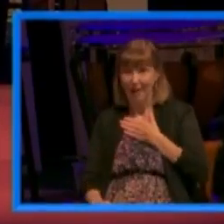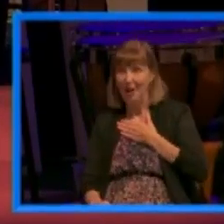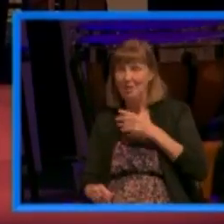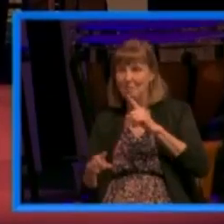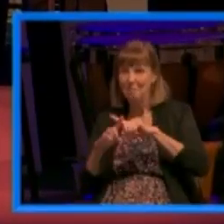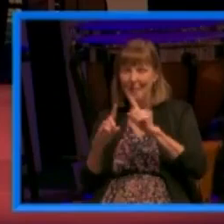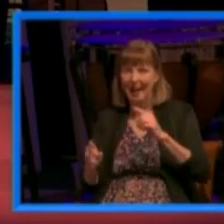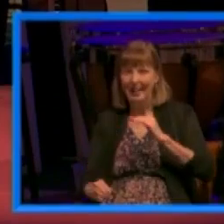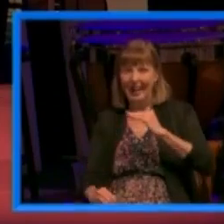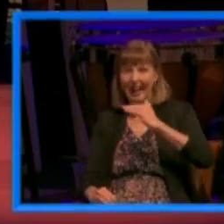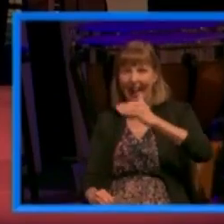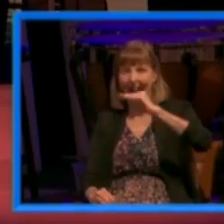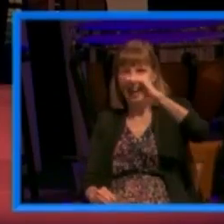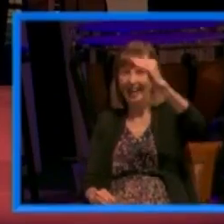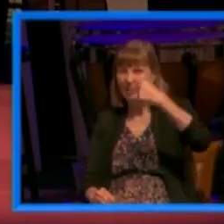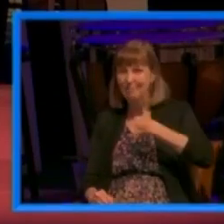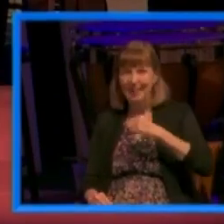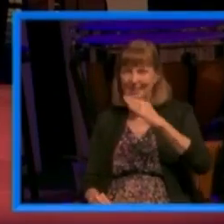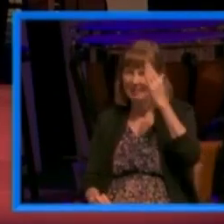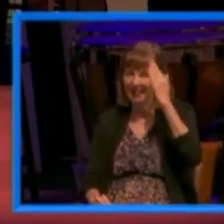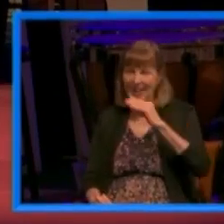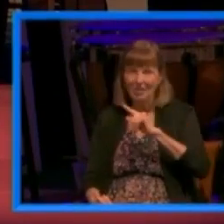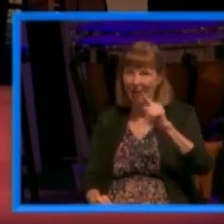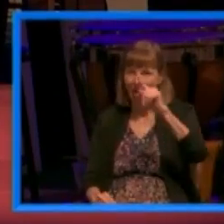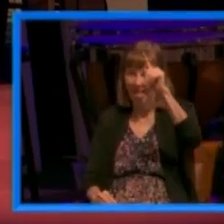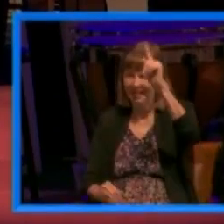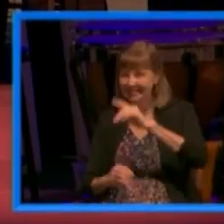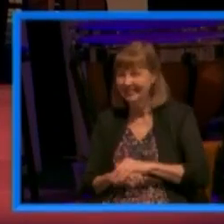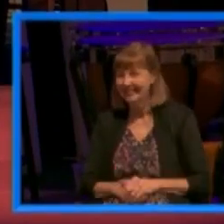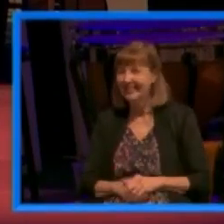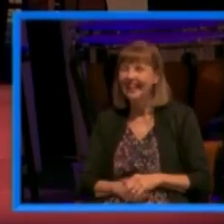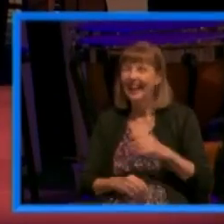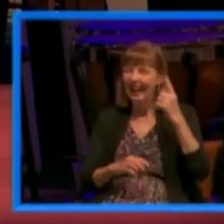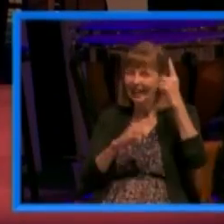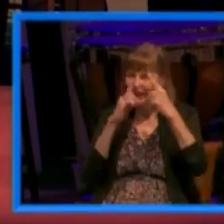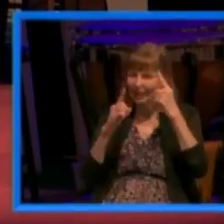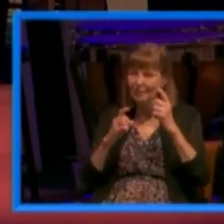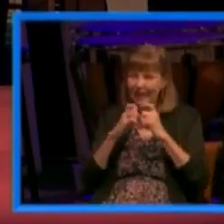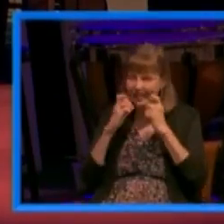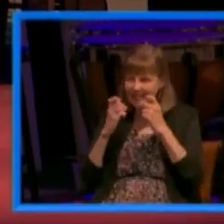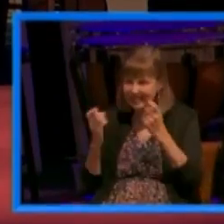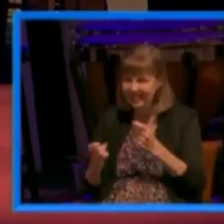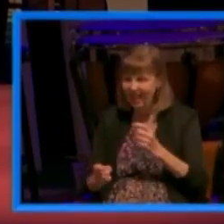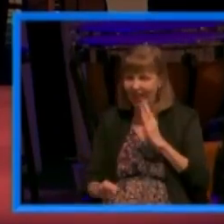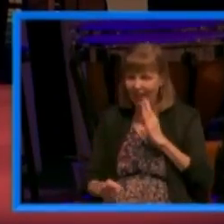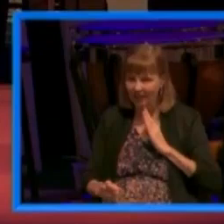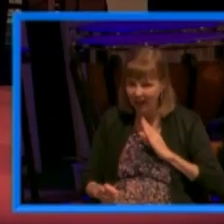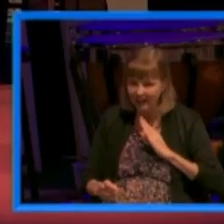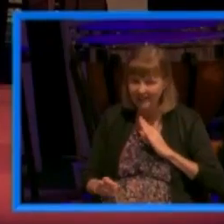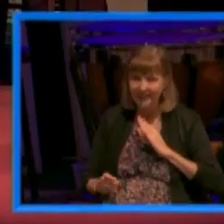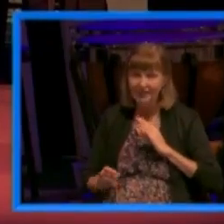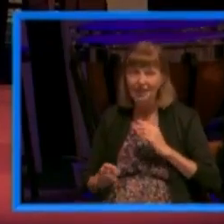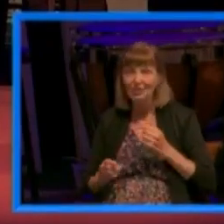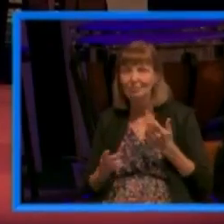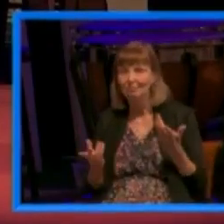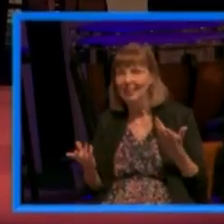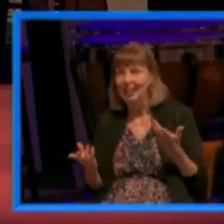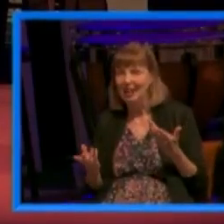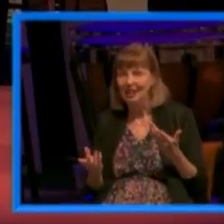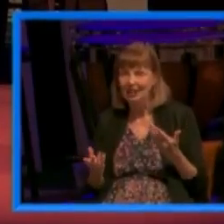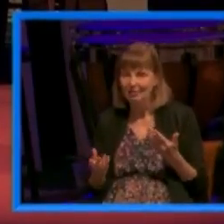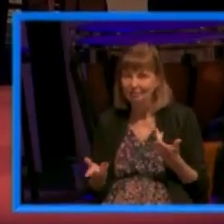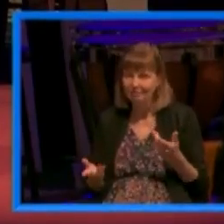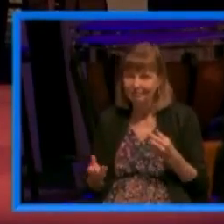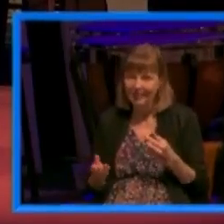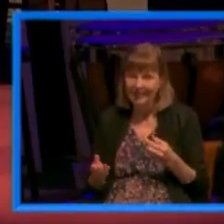Think about it. Think about the sin of lust, fornication. God, your plan for marriage and intimacy between a husband and wife, that's